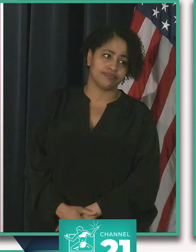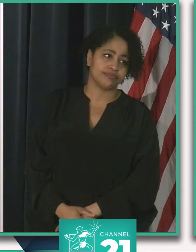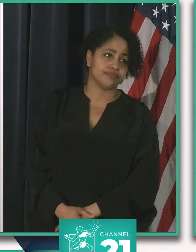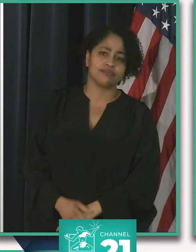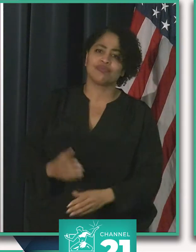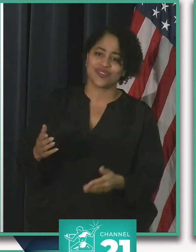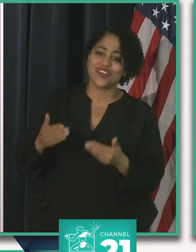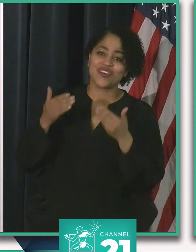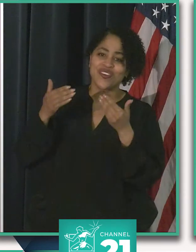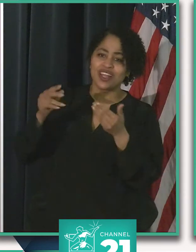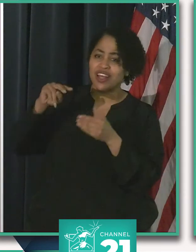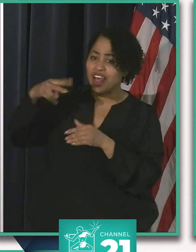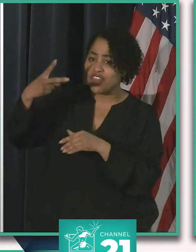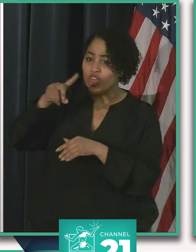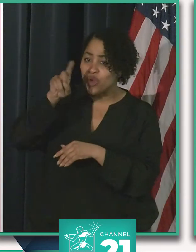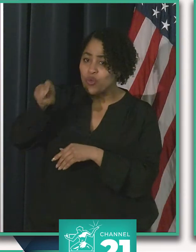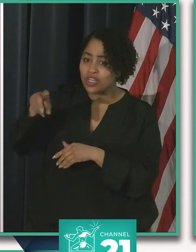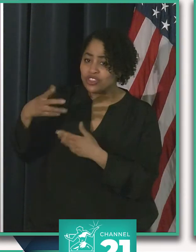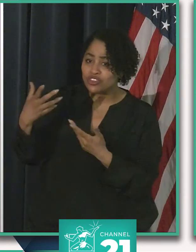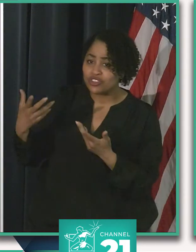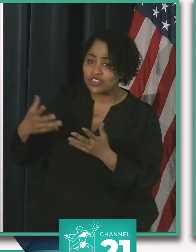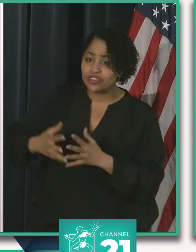Go ahead. You had another question.